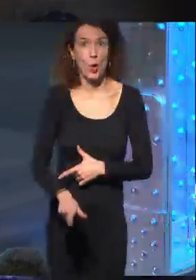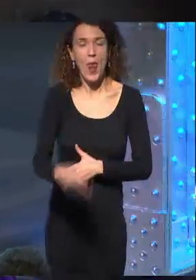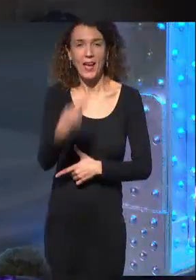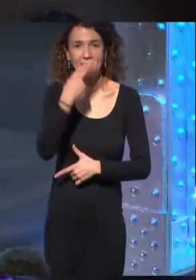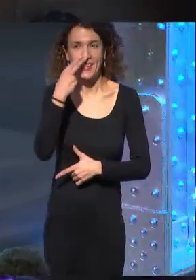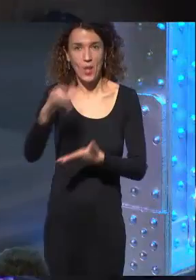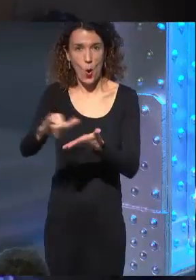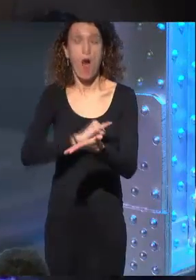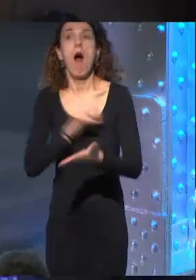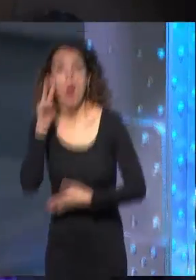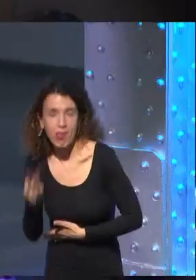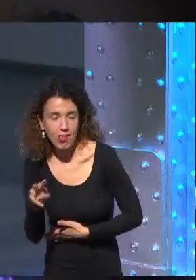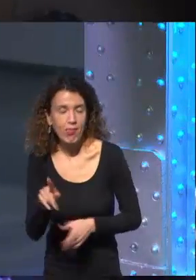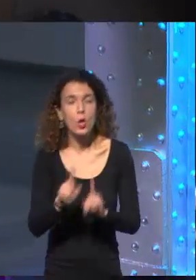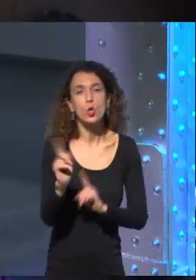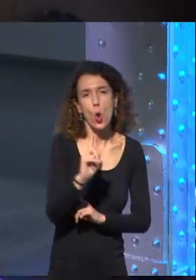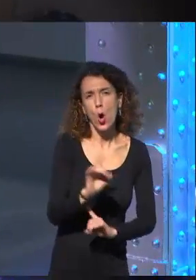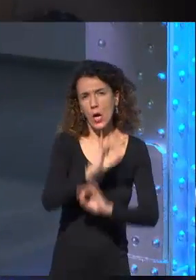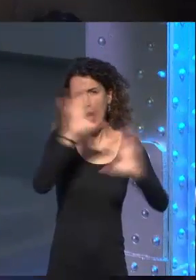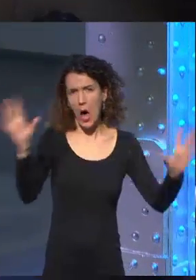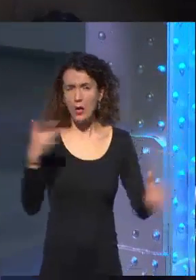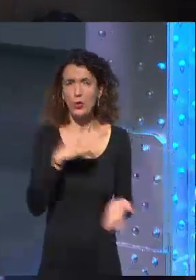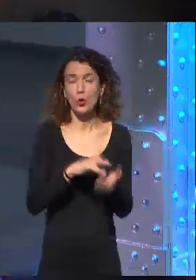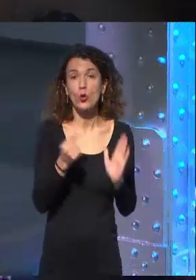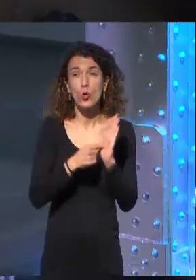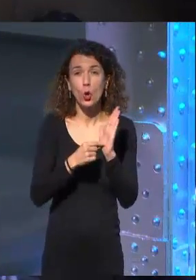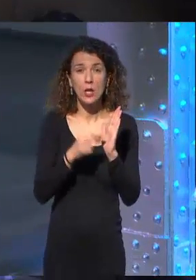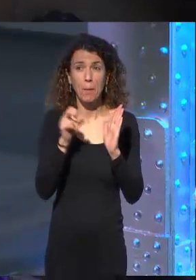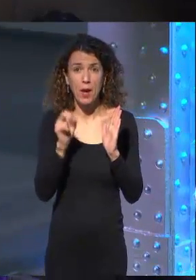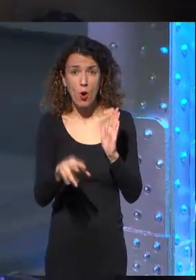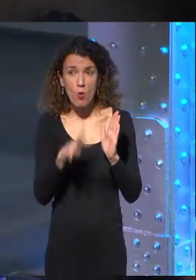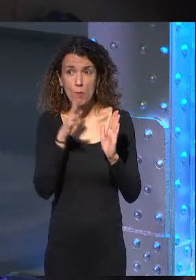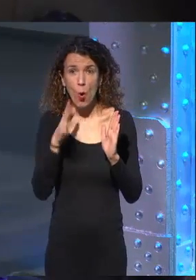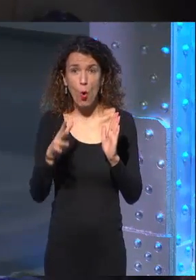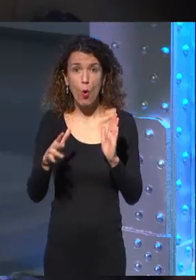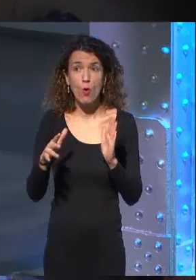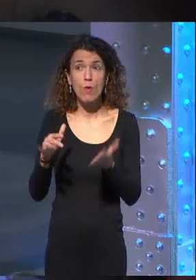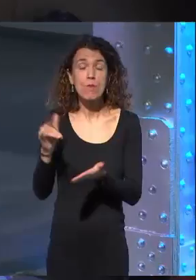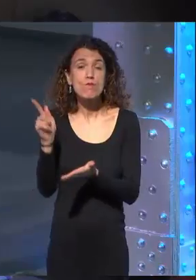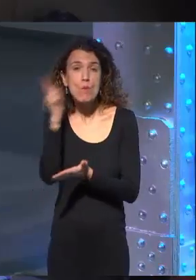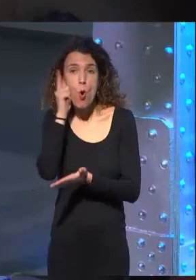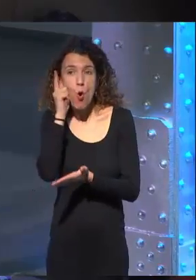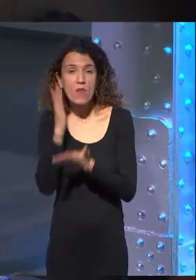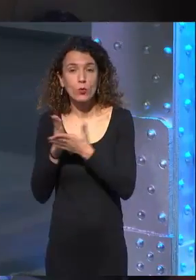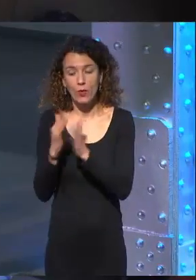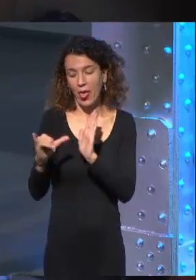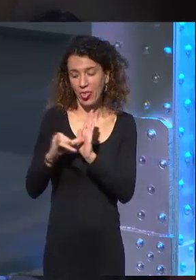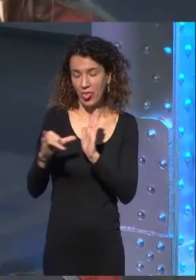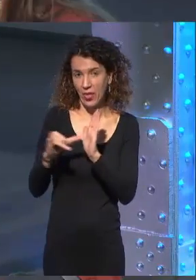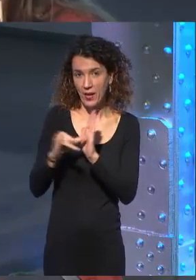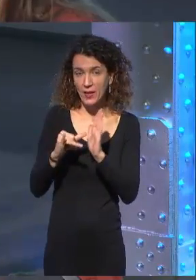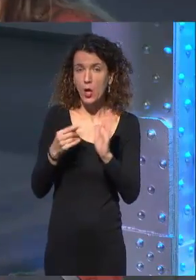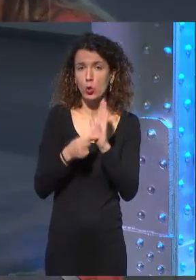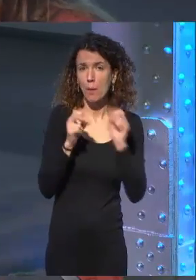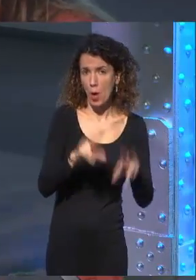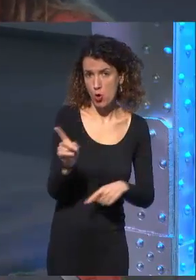Unless there is somebody else more interesting that comes into the conversation. Well, it's funny to me that